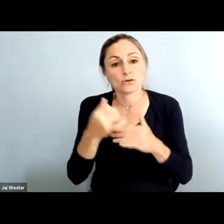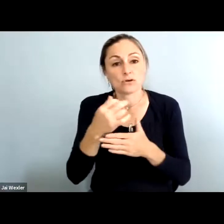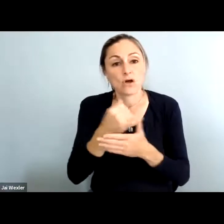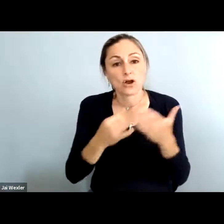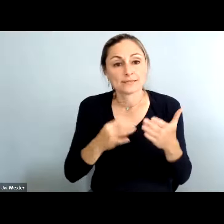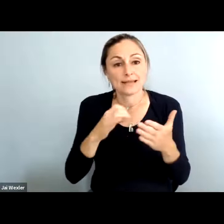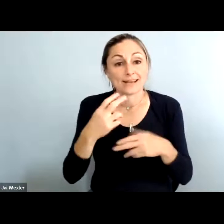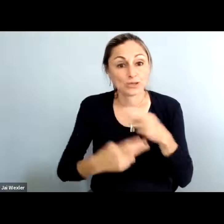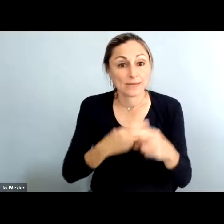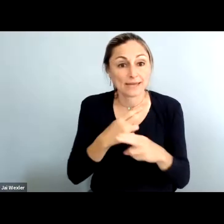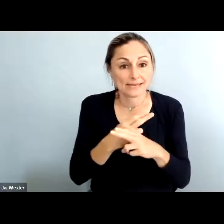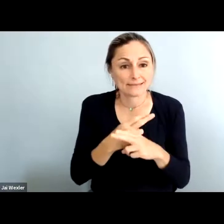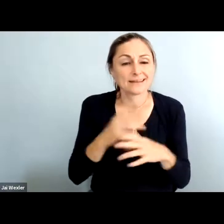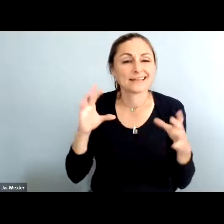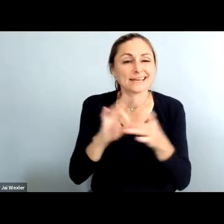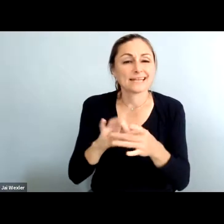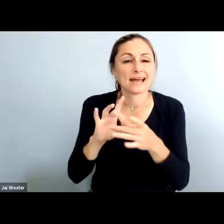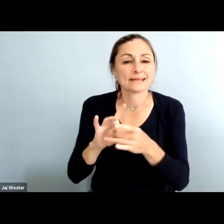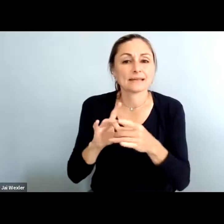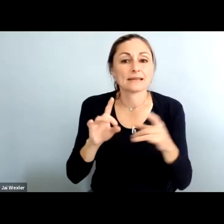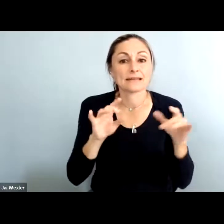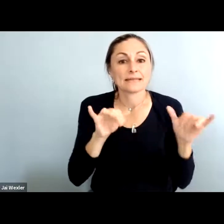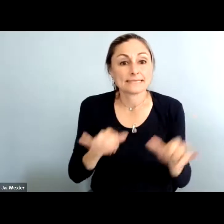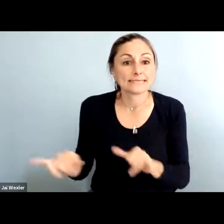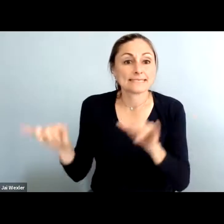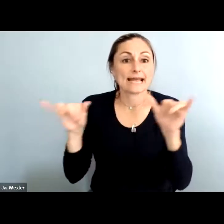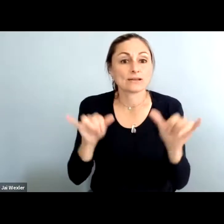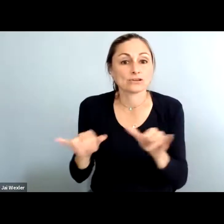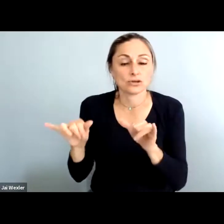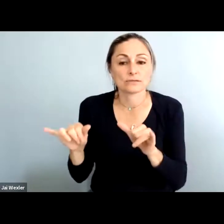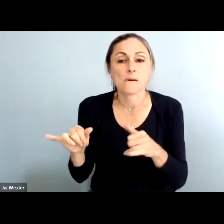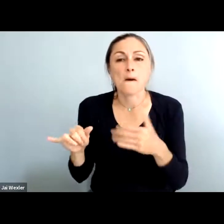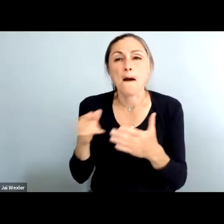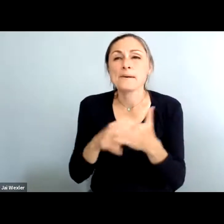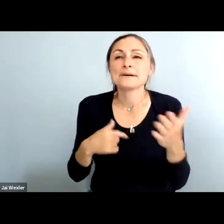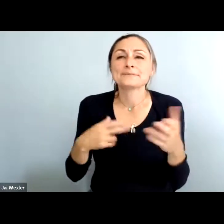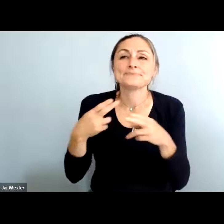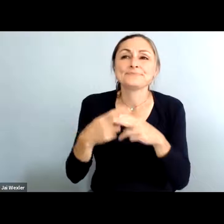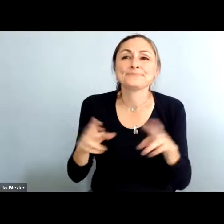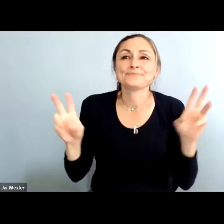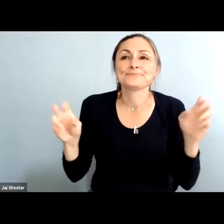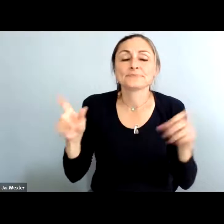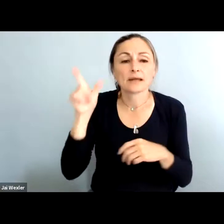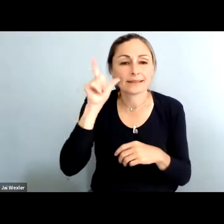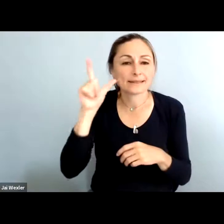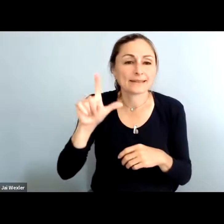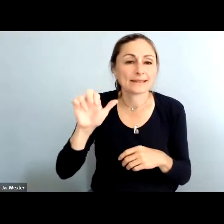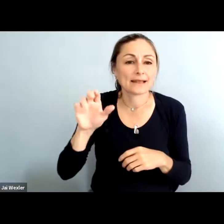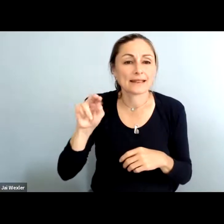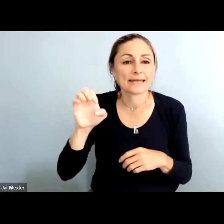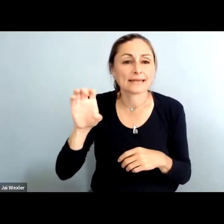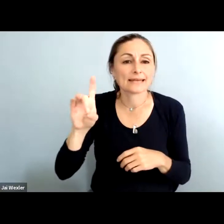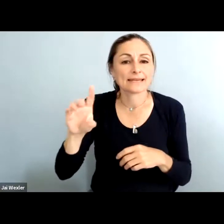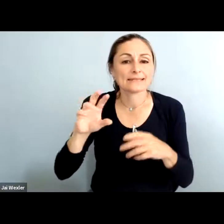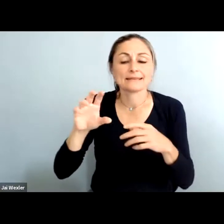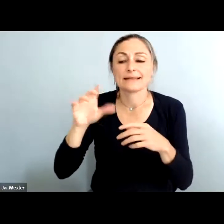and connecting those standards to what I would call the Lincoln Center model of arts education